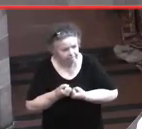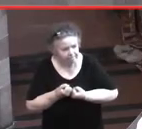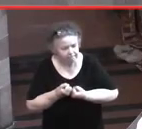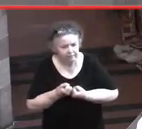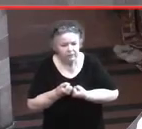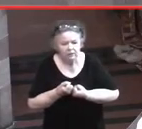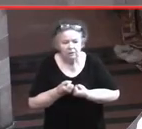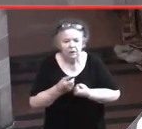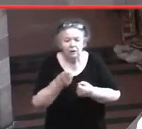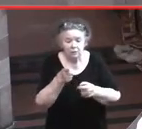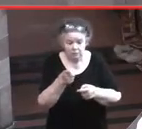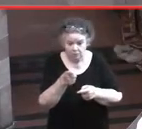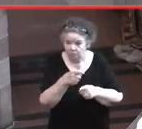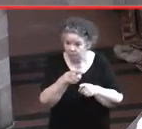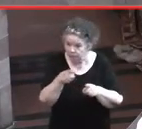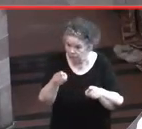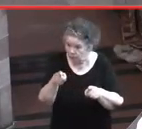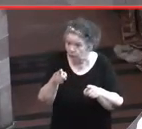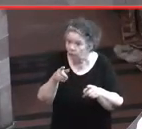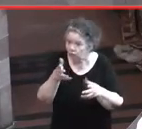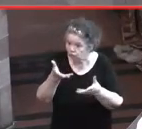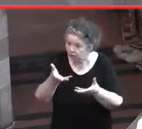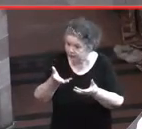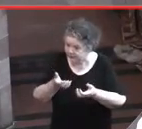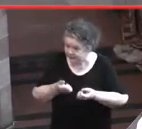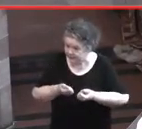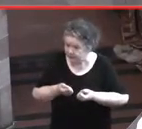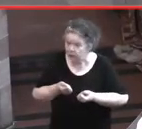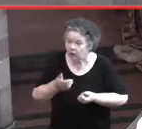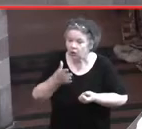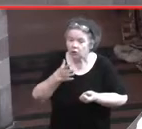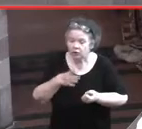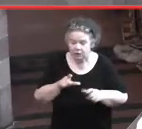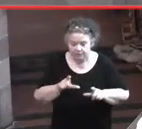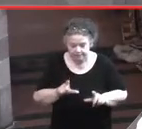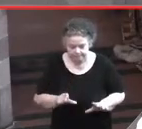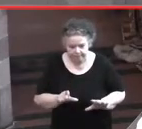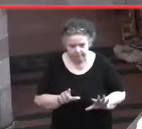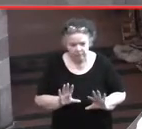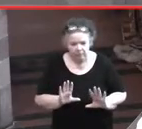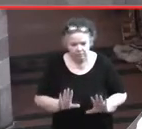And in order to do that, we may well need to pause.